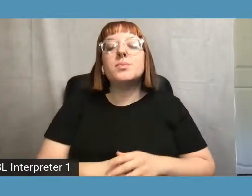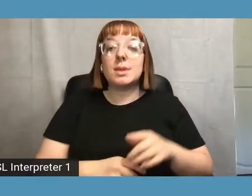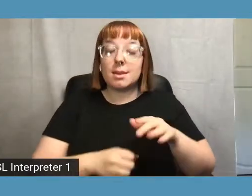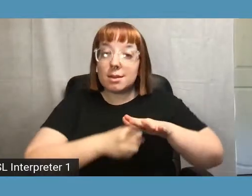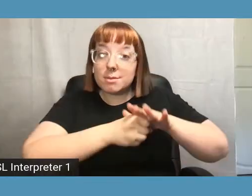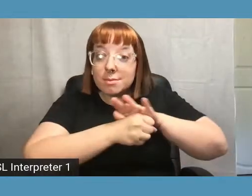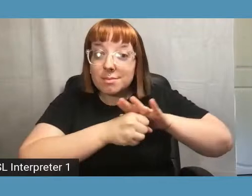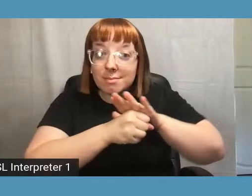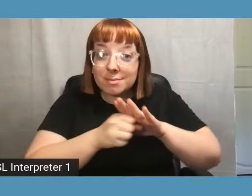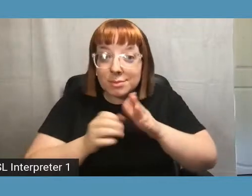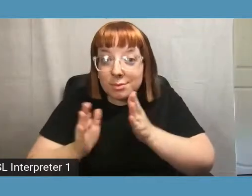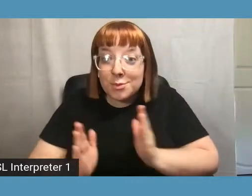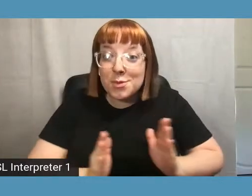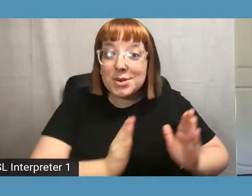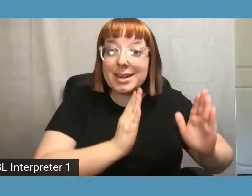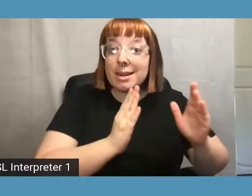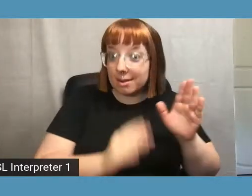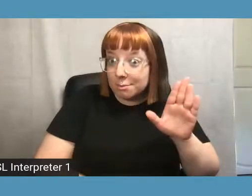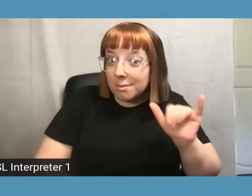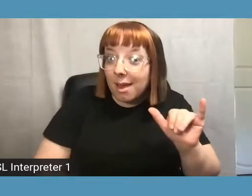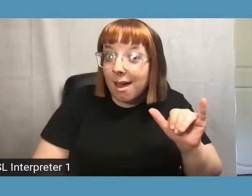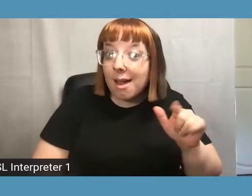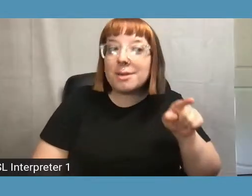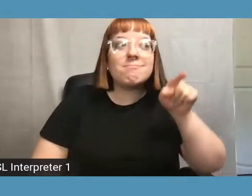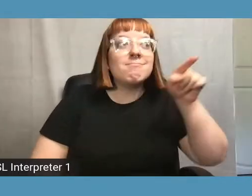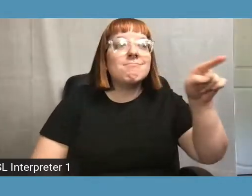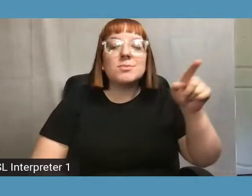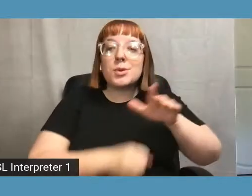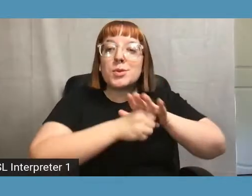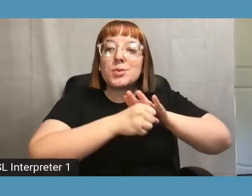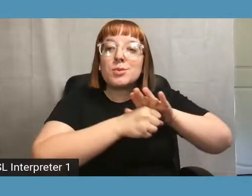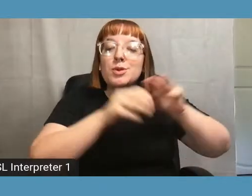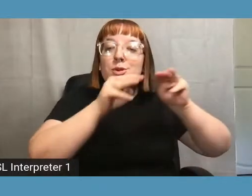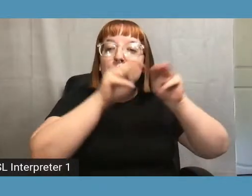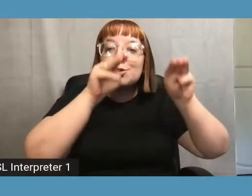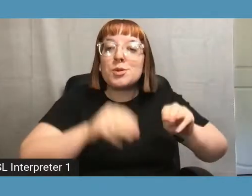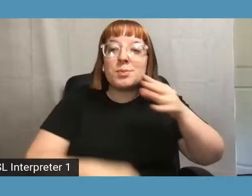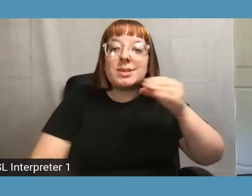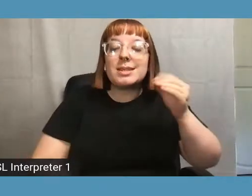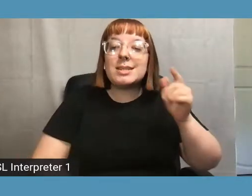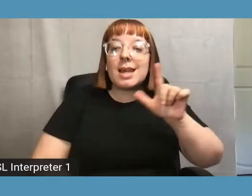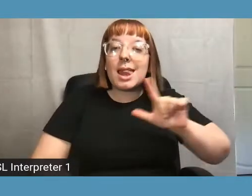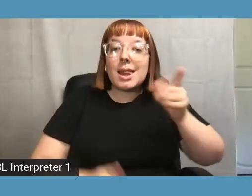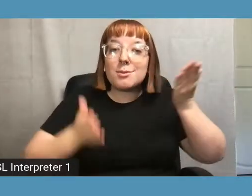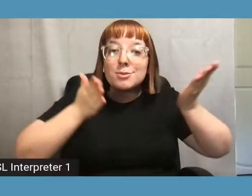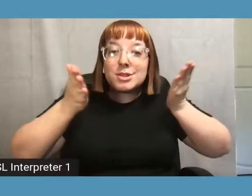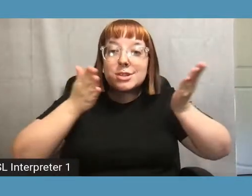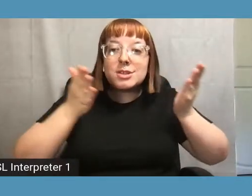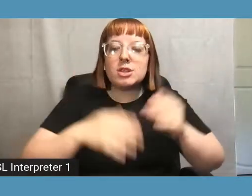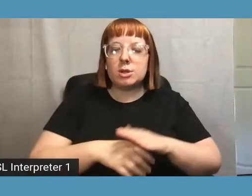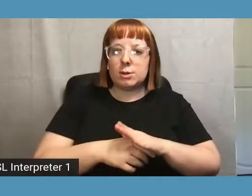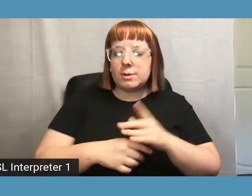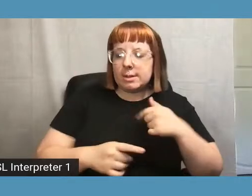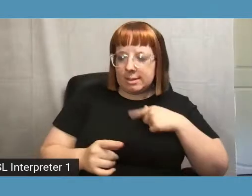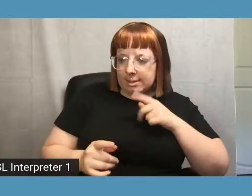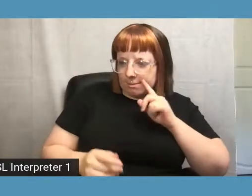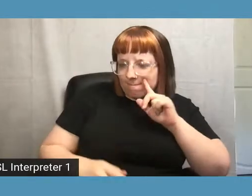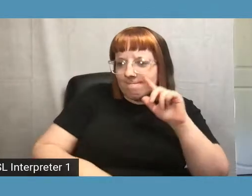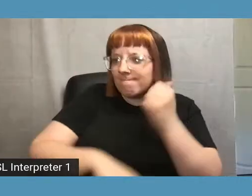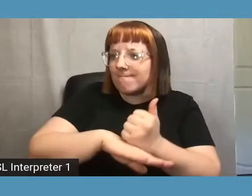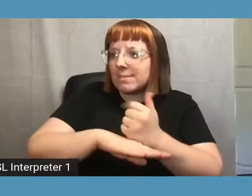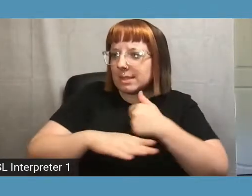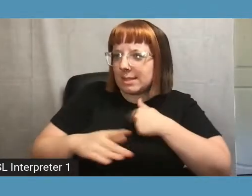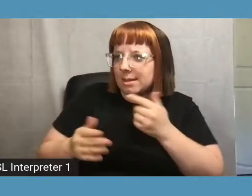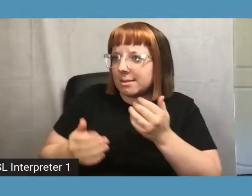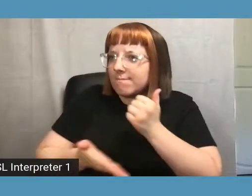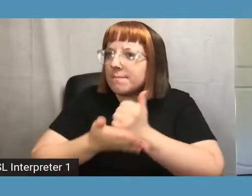Associations and dedicated to providing free self-paced training resources for small museums. Our inaugural series